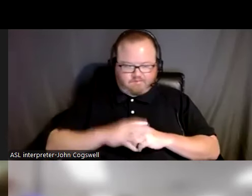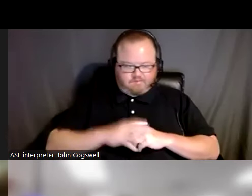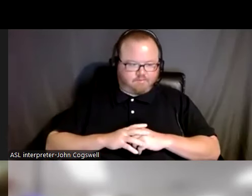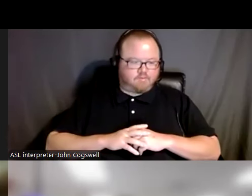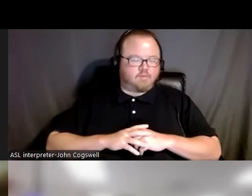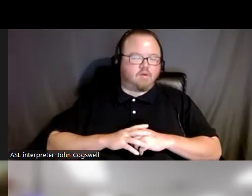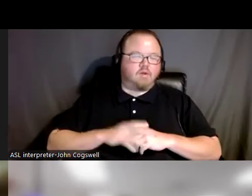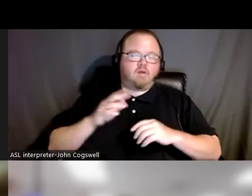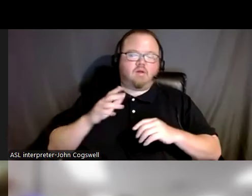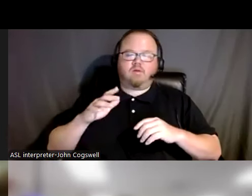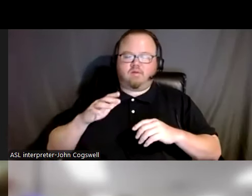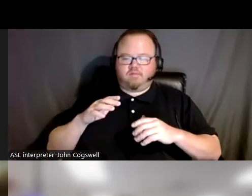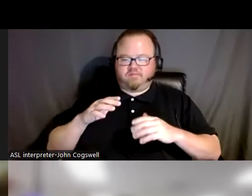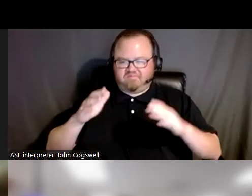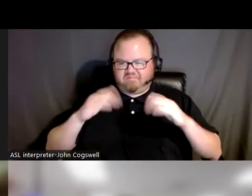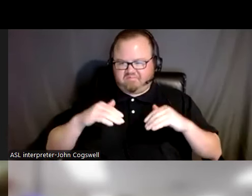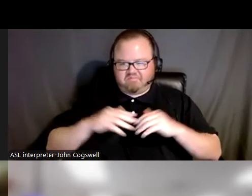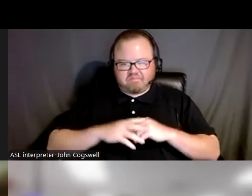all right, next slide, please.